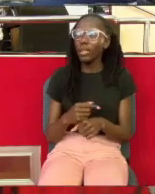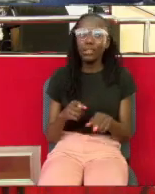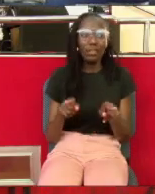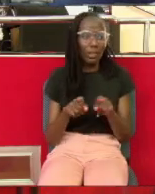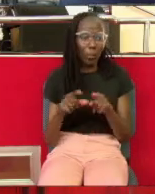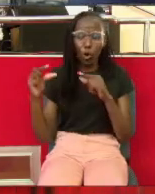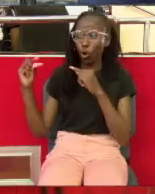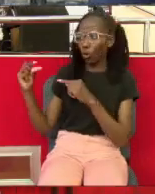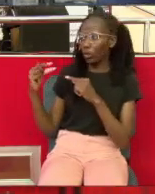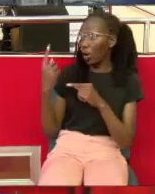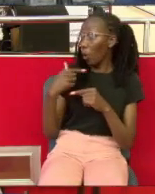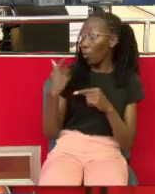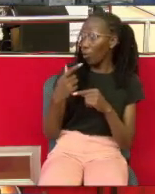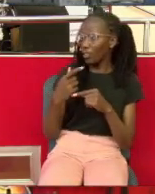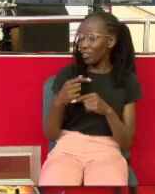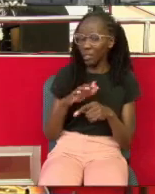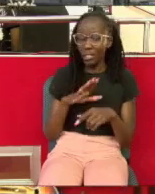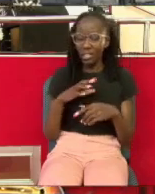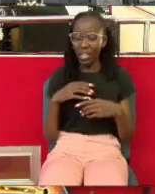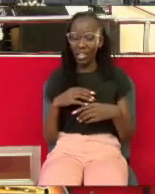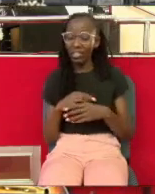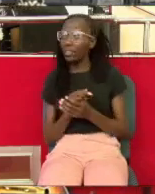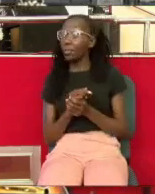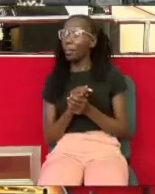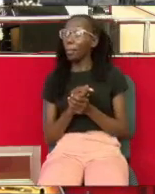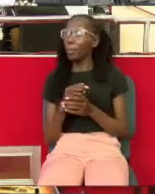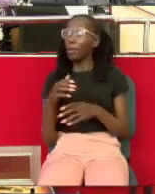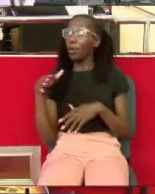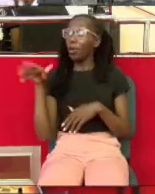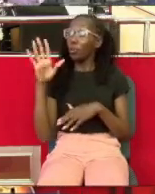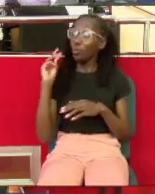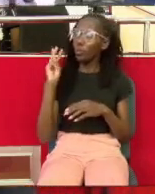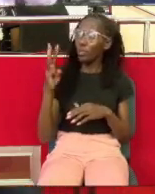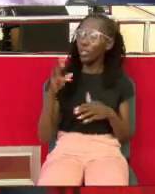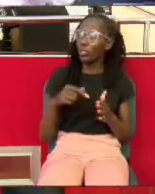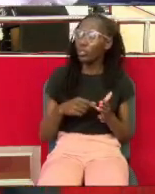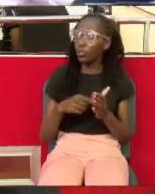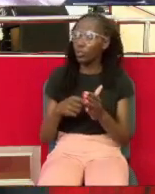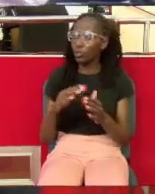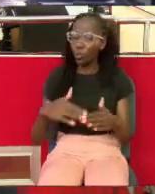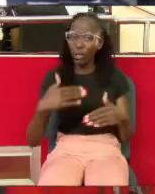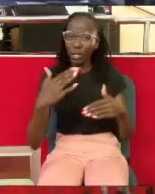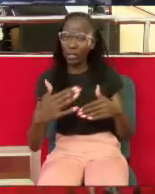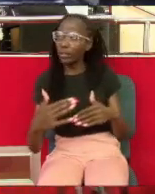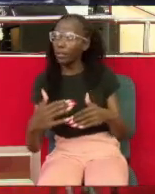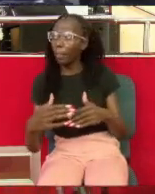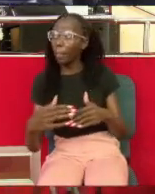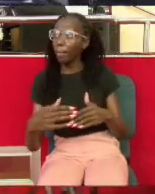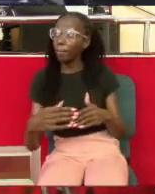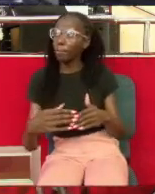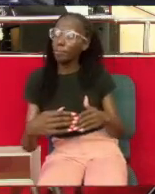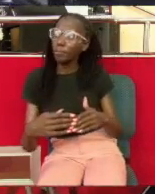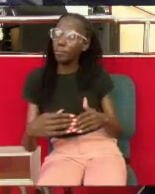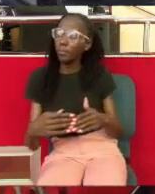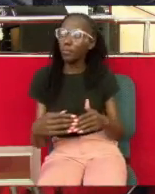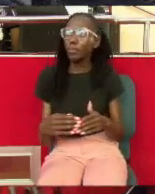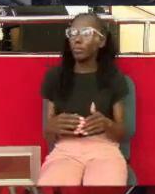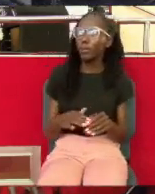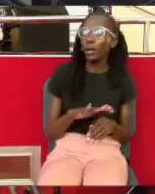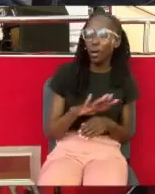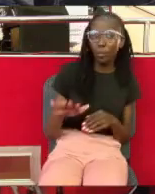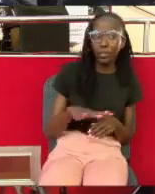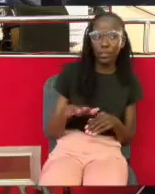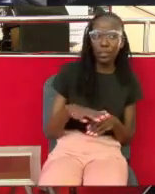And therefore, for us to be able to take our next territory, you need to look at the graces that have worked in